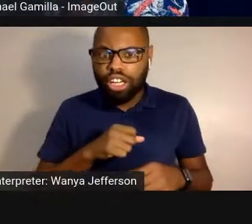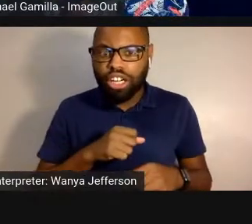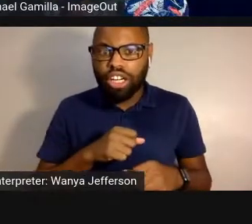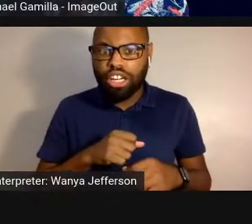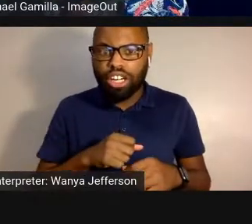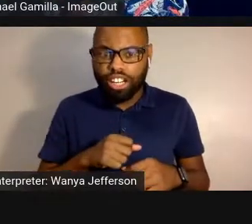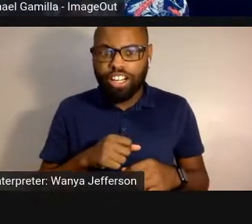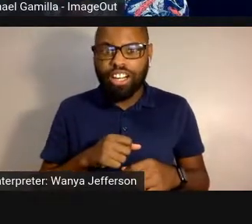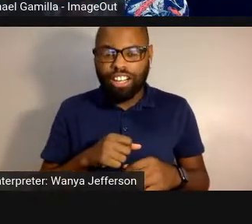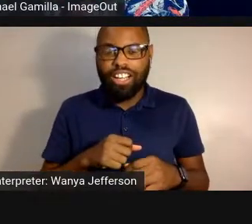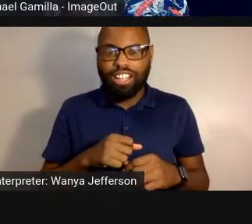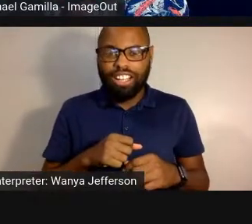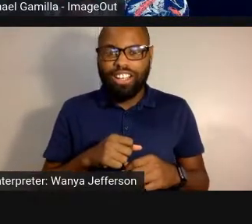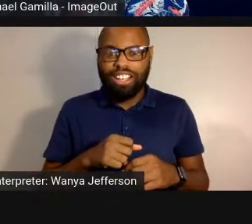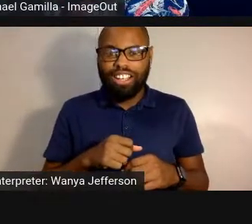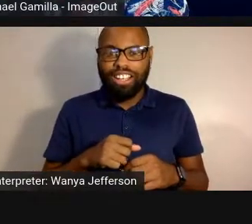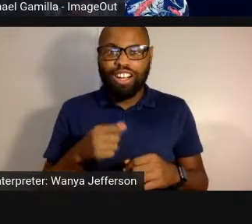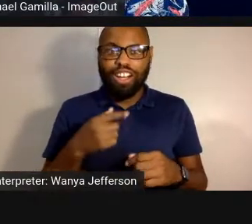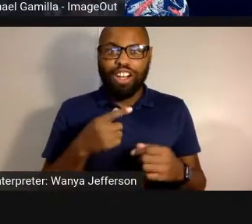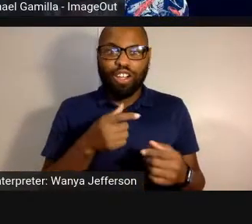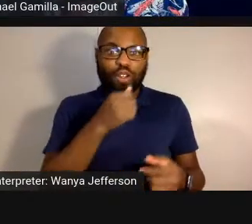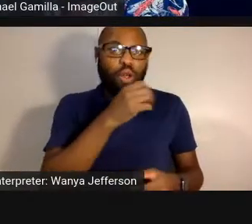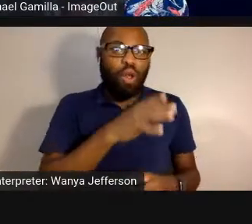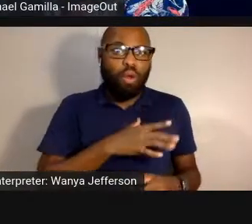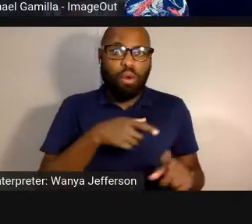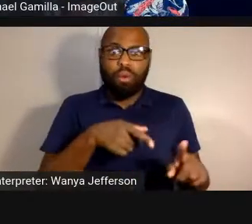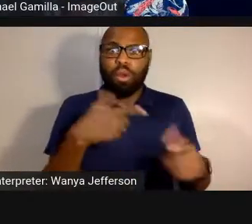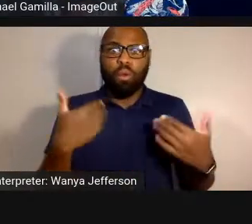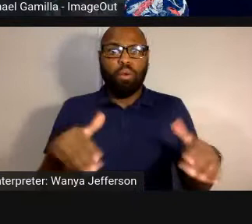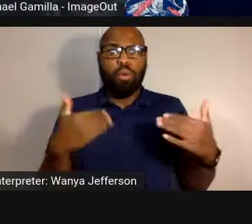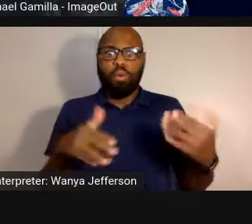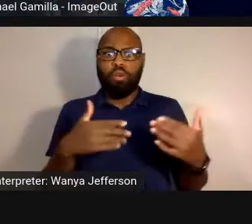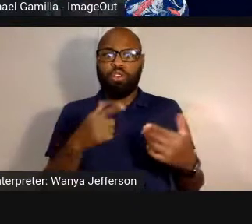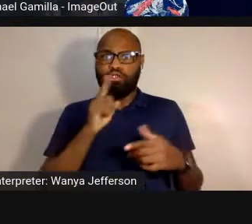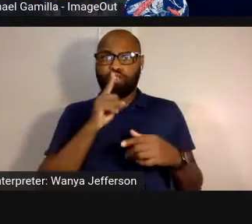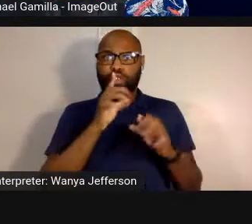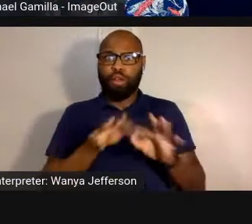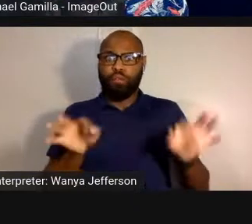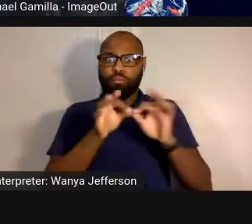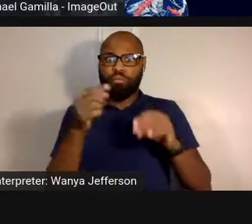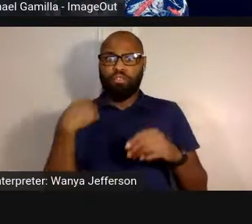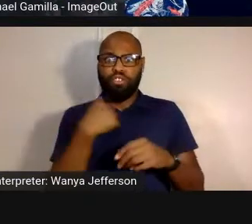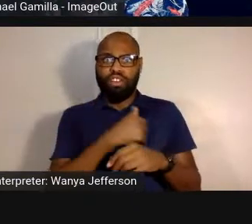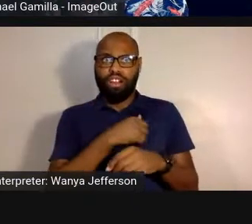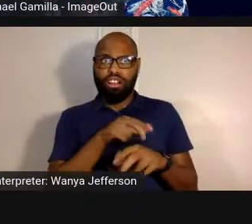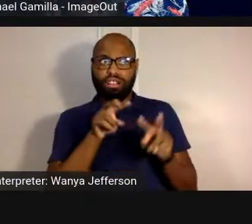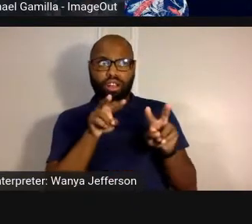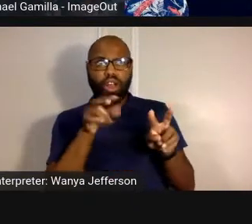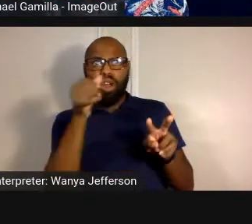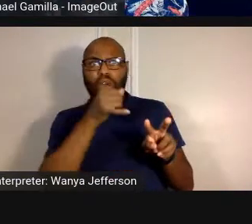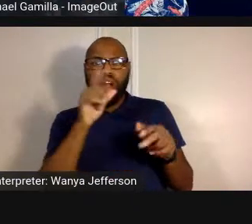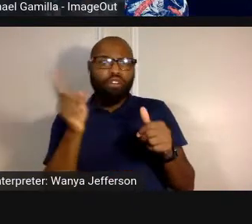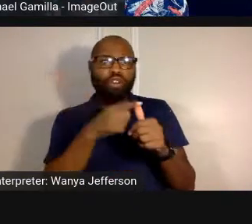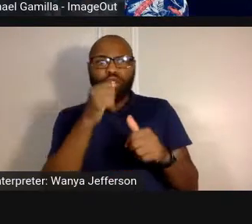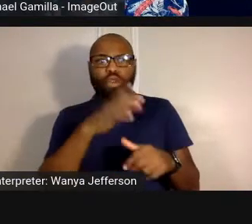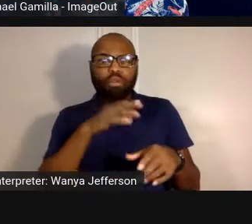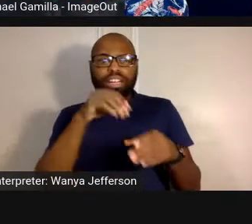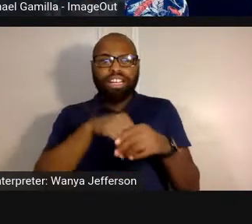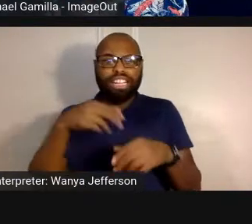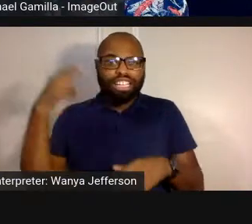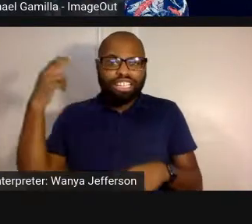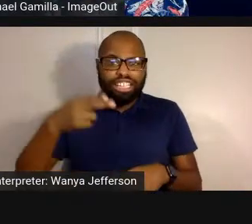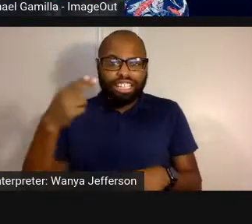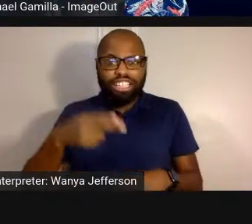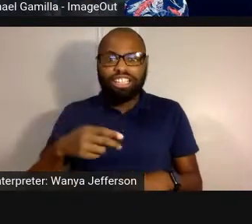also a woman. So that's really important for us. Is the first woman in the history who is in office